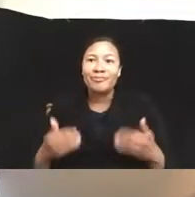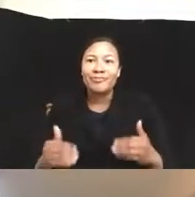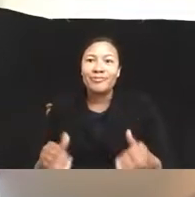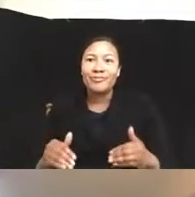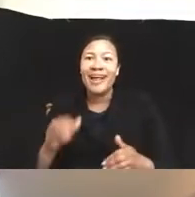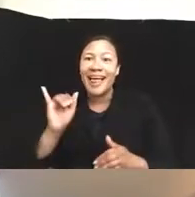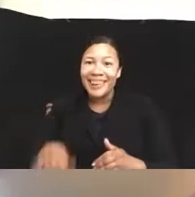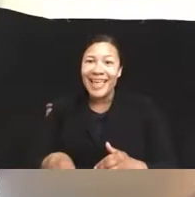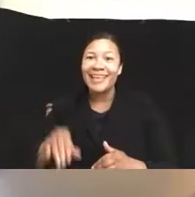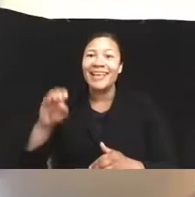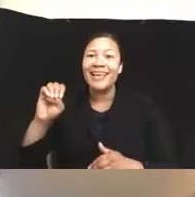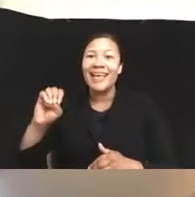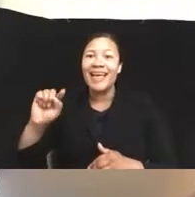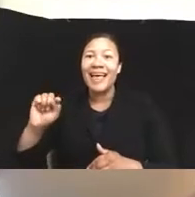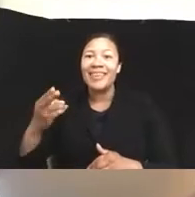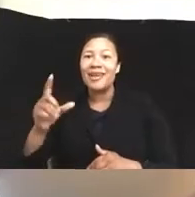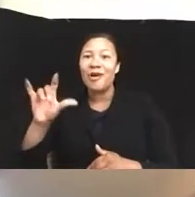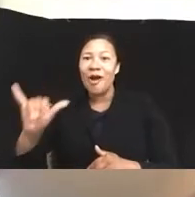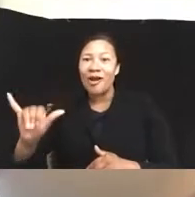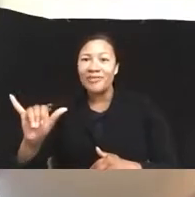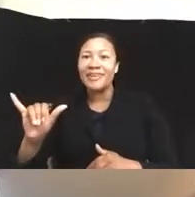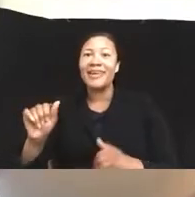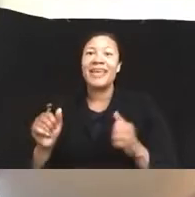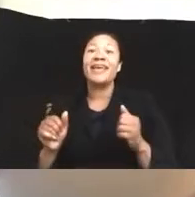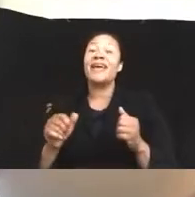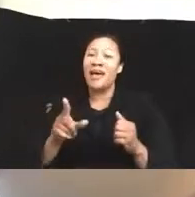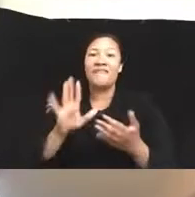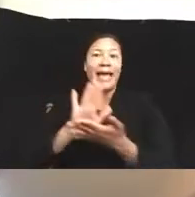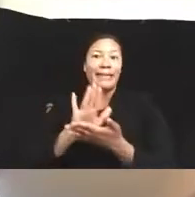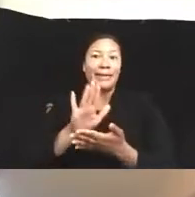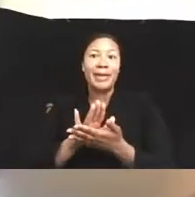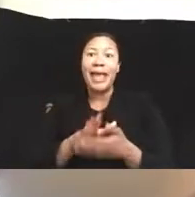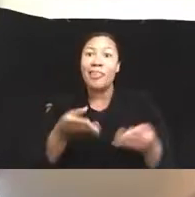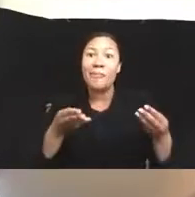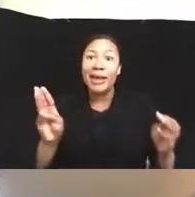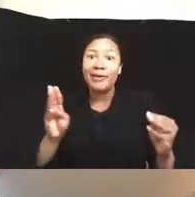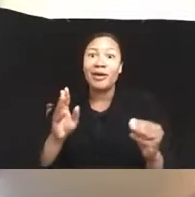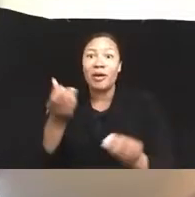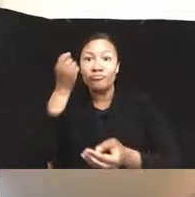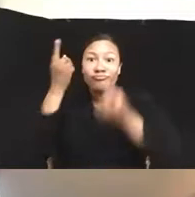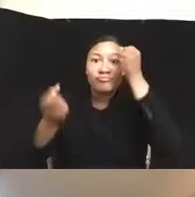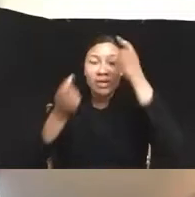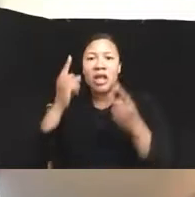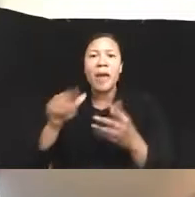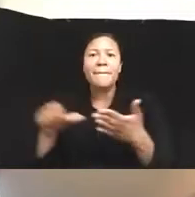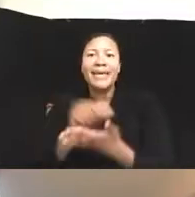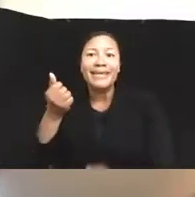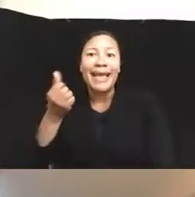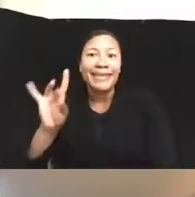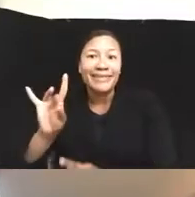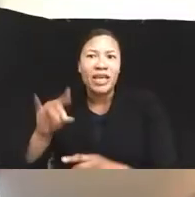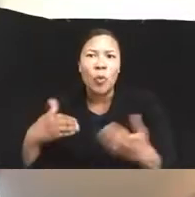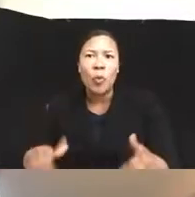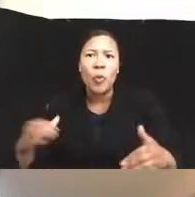academia, and the methodological interventions and insights are so powerful on page 18 in making the positionality